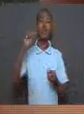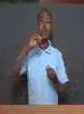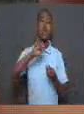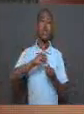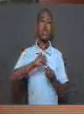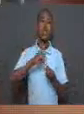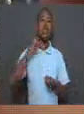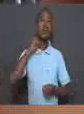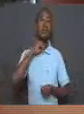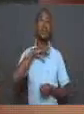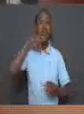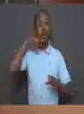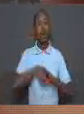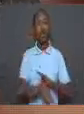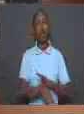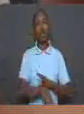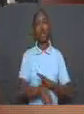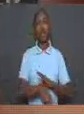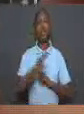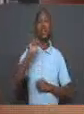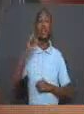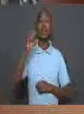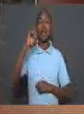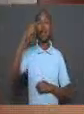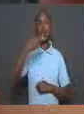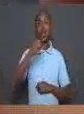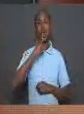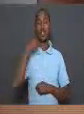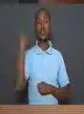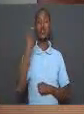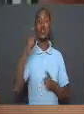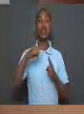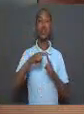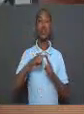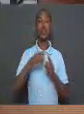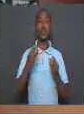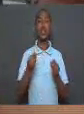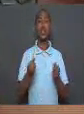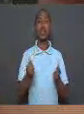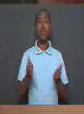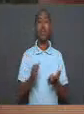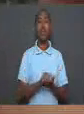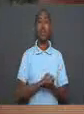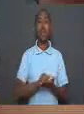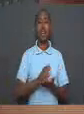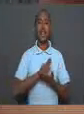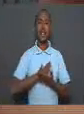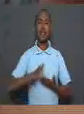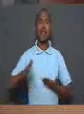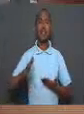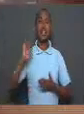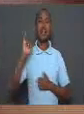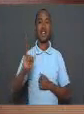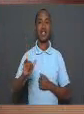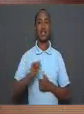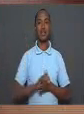in garbage dumps. Sodium hydroxide is used to dissolve and dispose of the